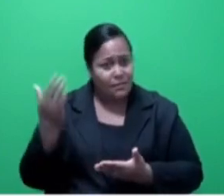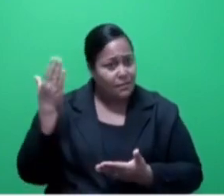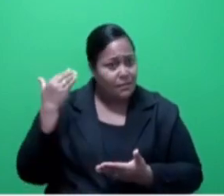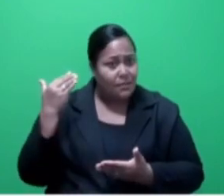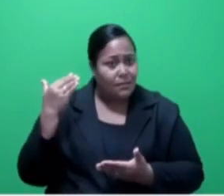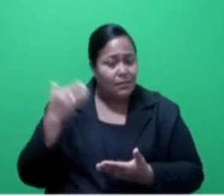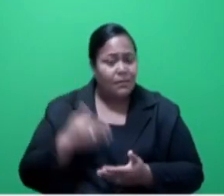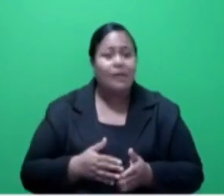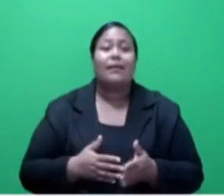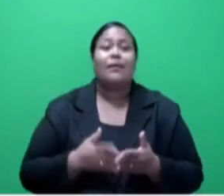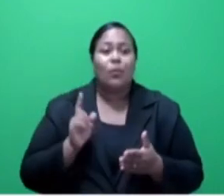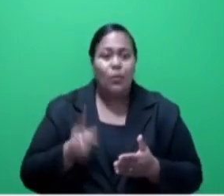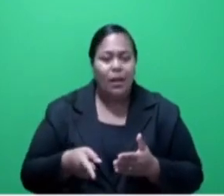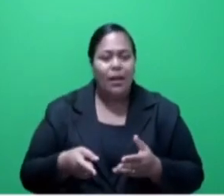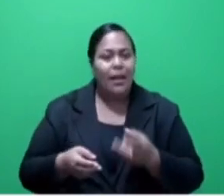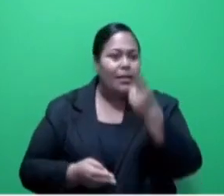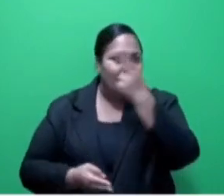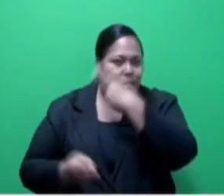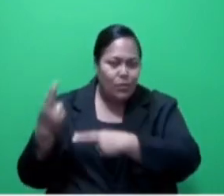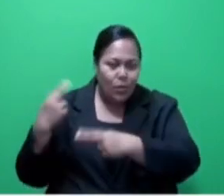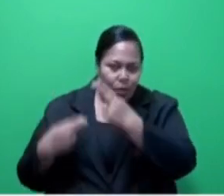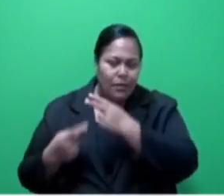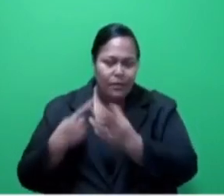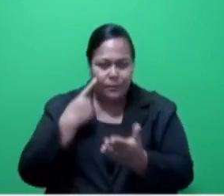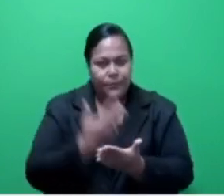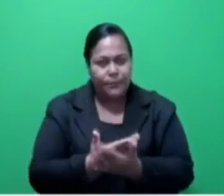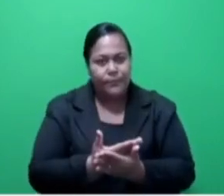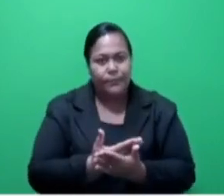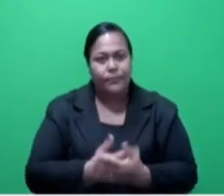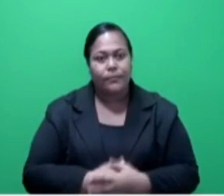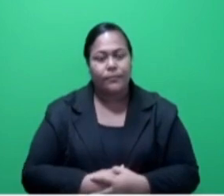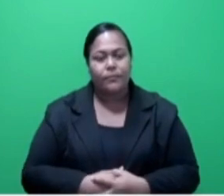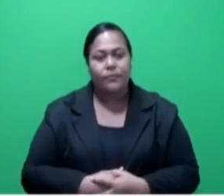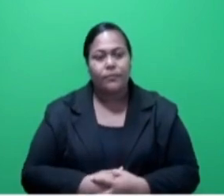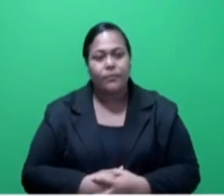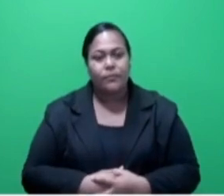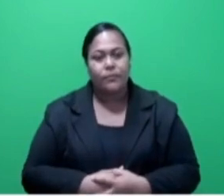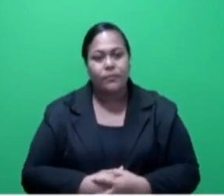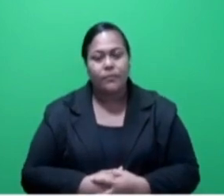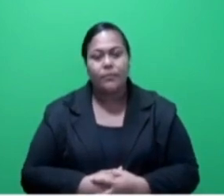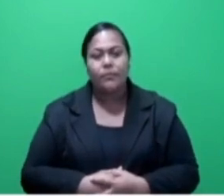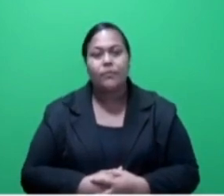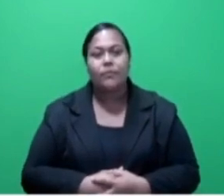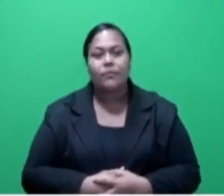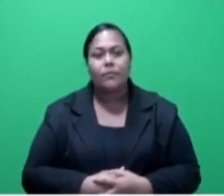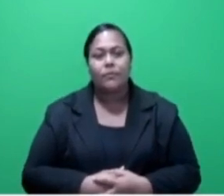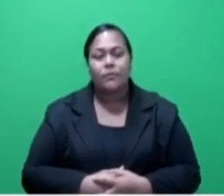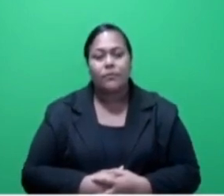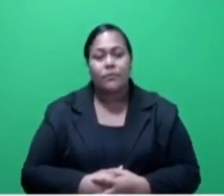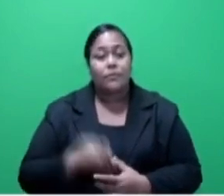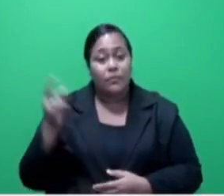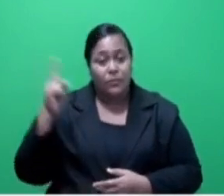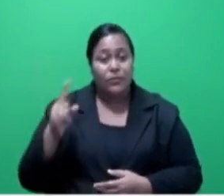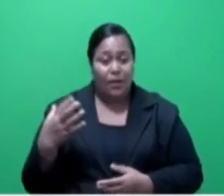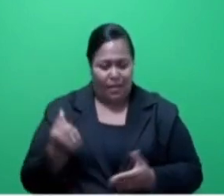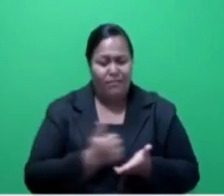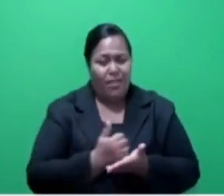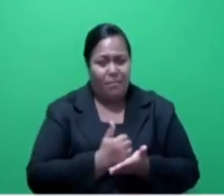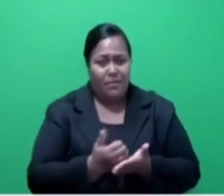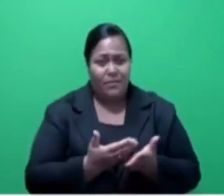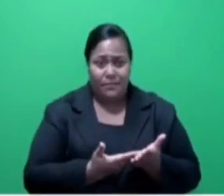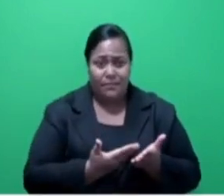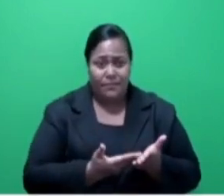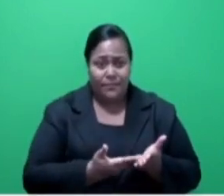These are the historical, factual basis. Mr. Speaker, sir, today, I have the figures here. Today,